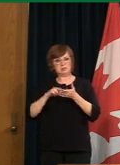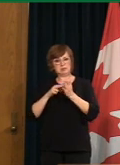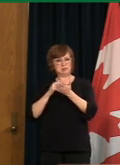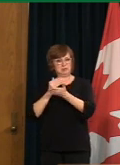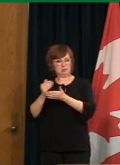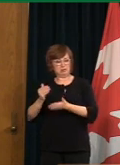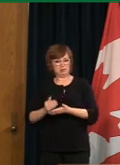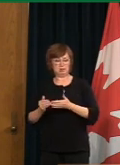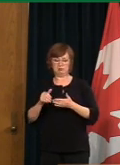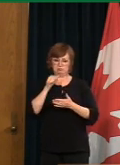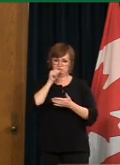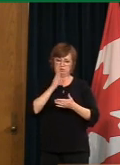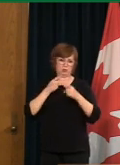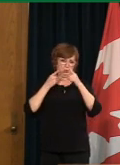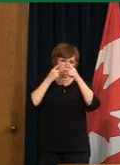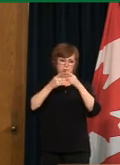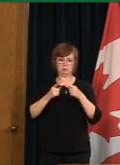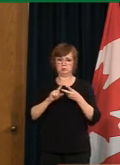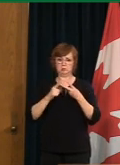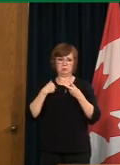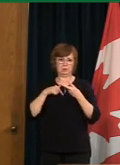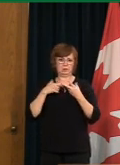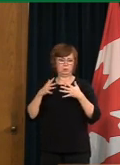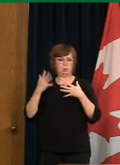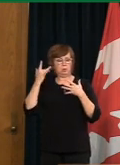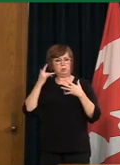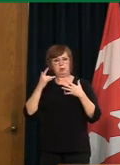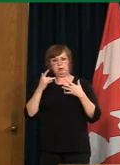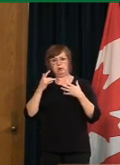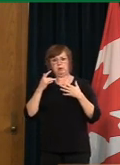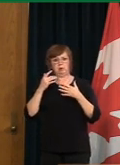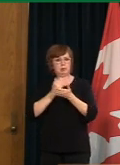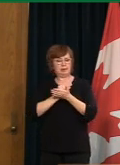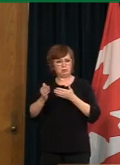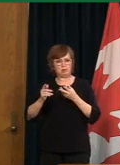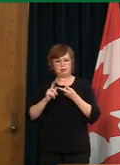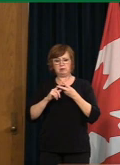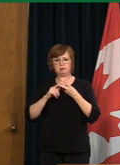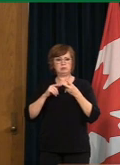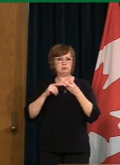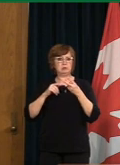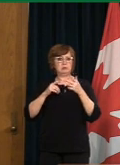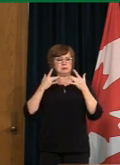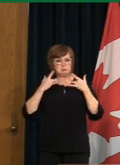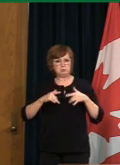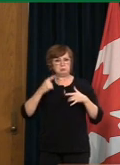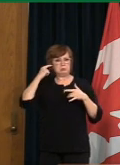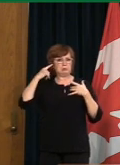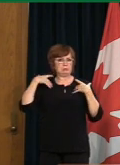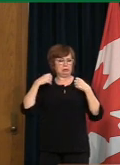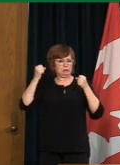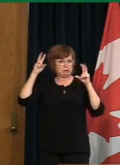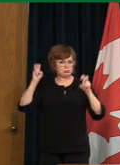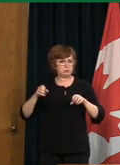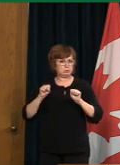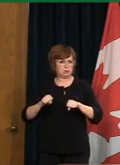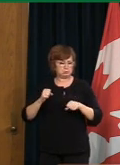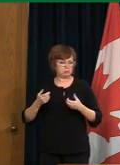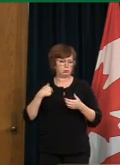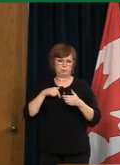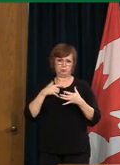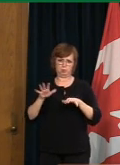of work and at times may threaten their mental health. Our goal is to find ways for those things to operate and to do